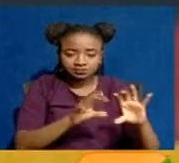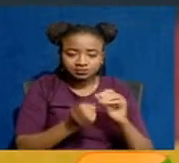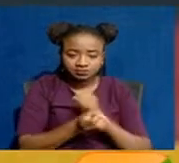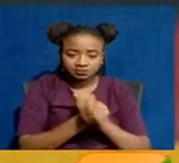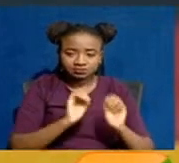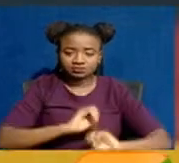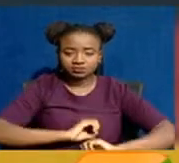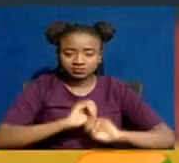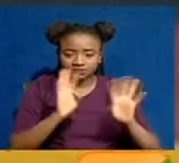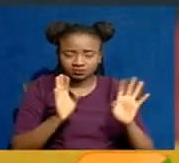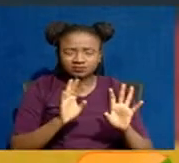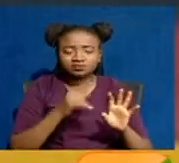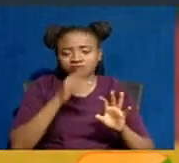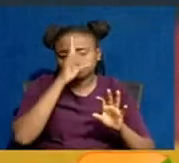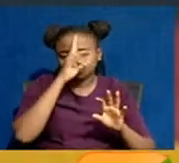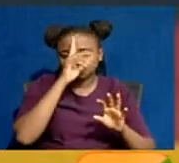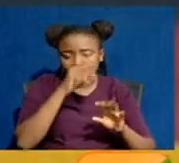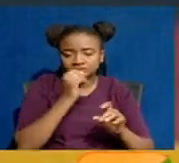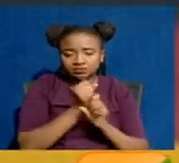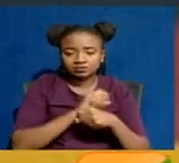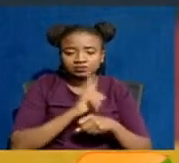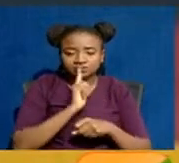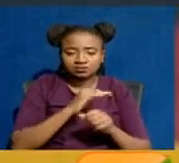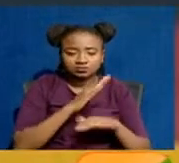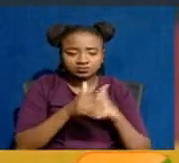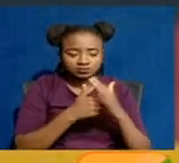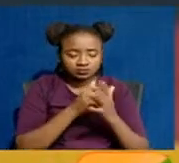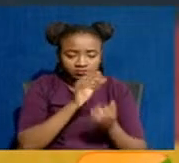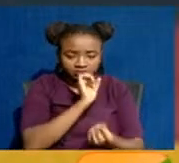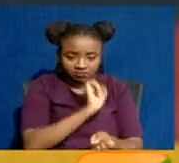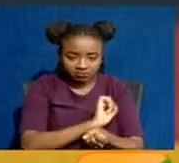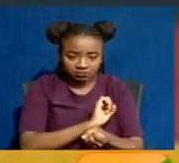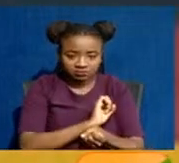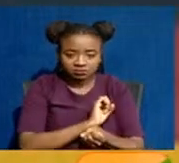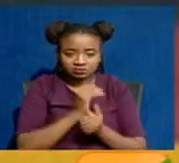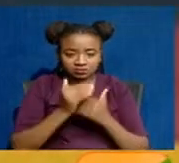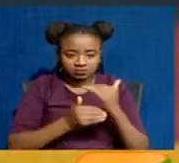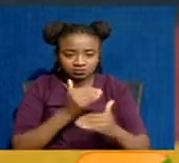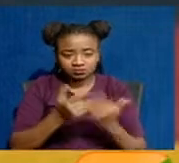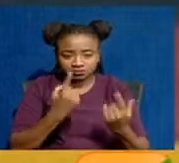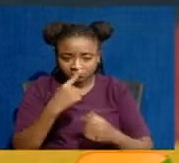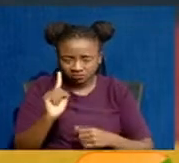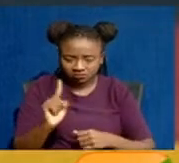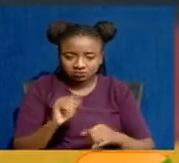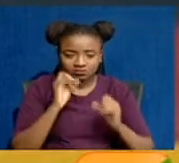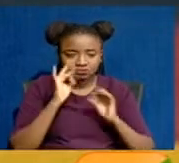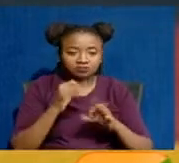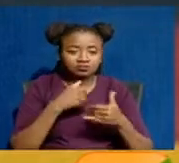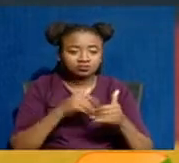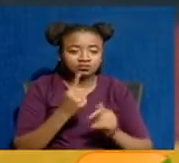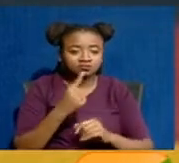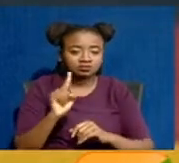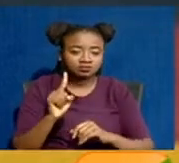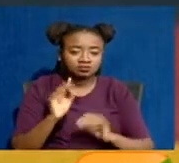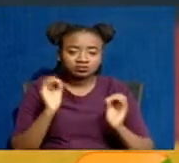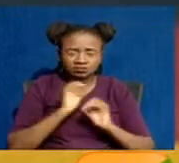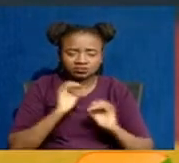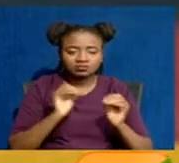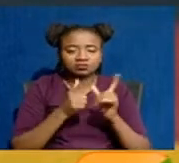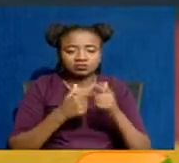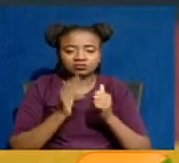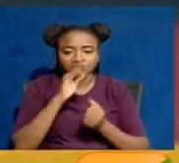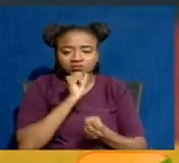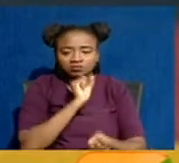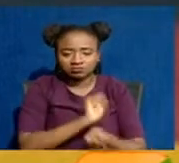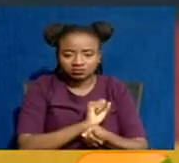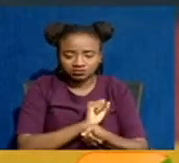to ensure that the arrest is carried out in a proper fashion. And if it is not done in a proper fashion, will actually lead to an illegal arrest.